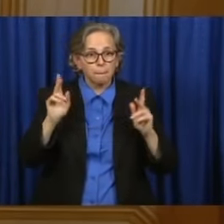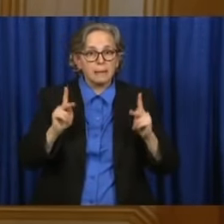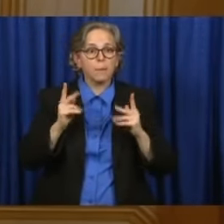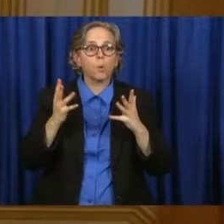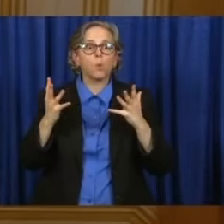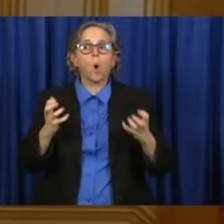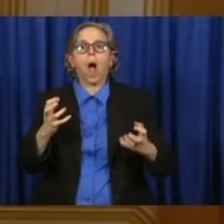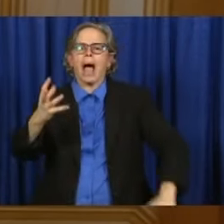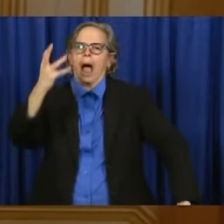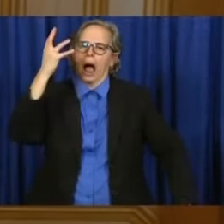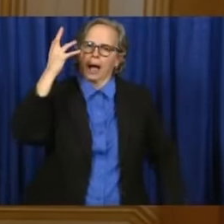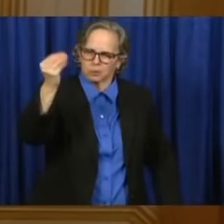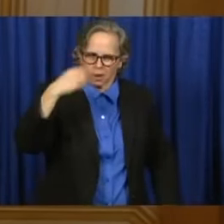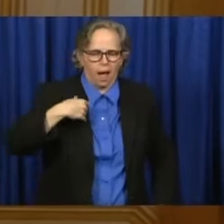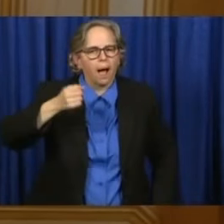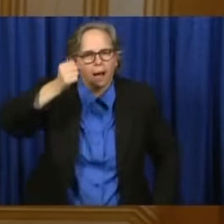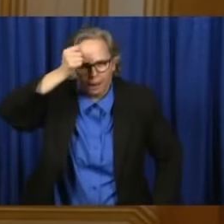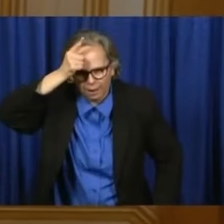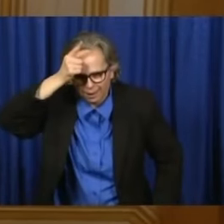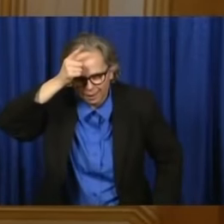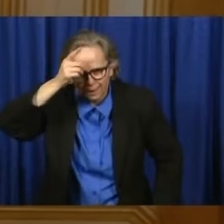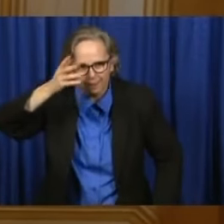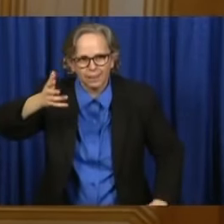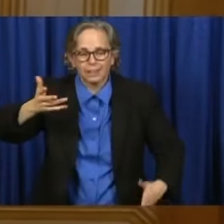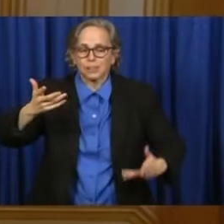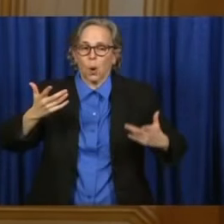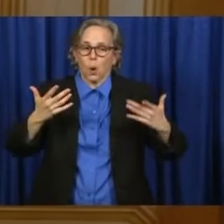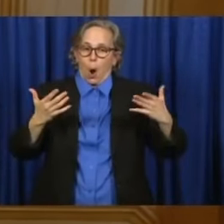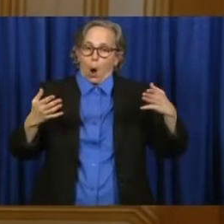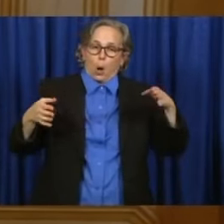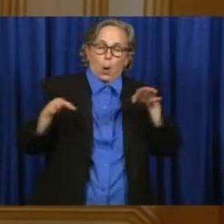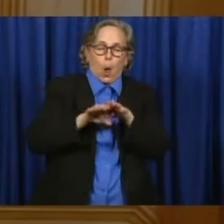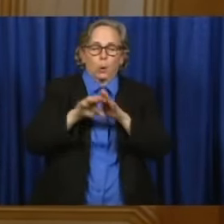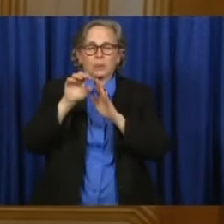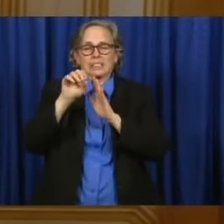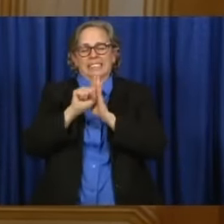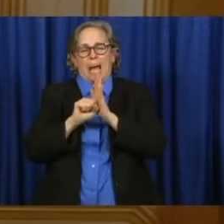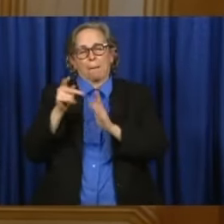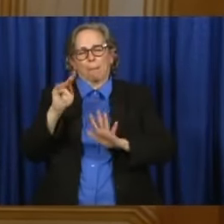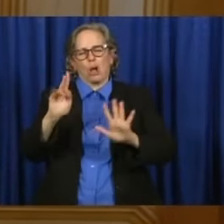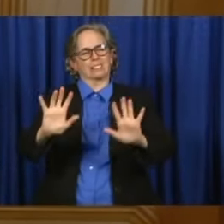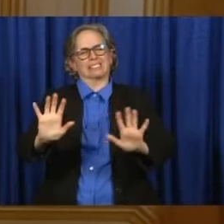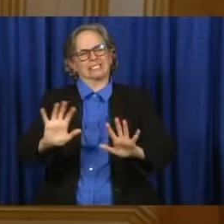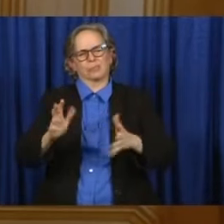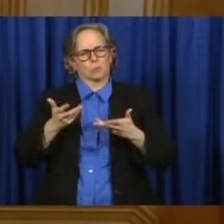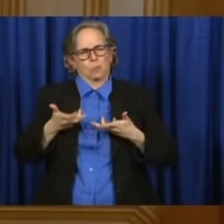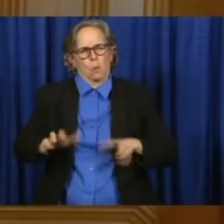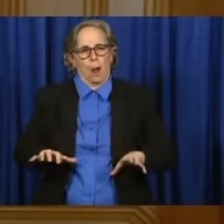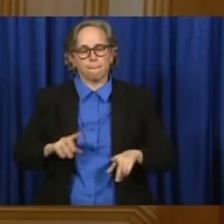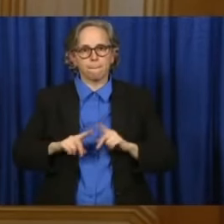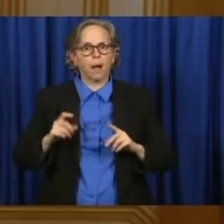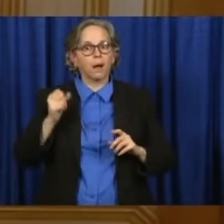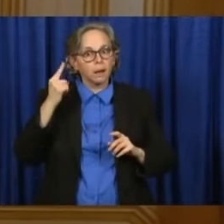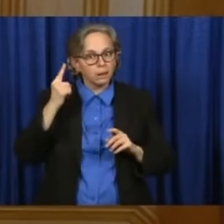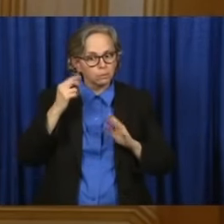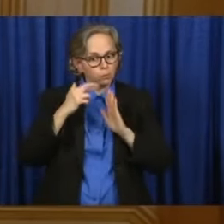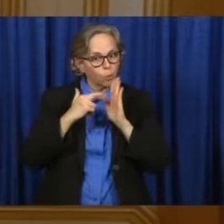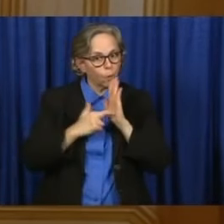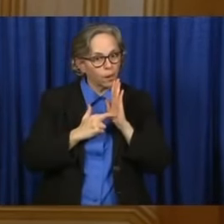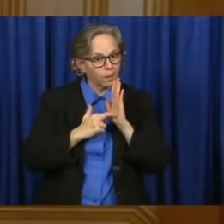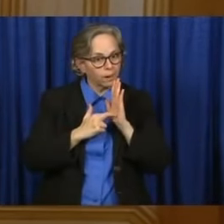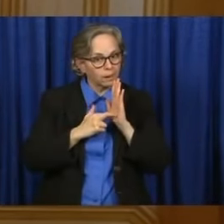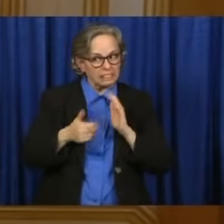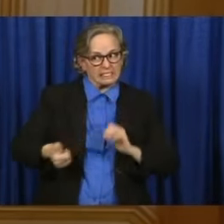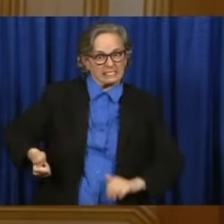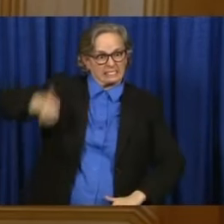to close our state parks. But again, she always has the right, as she always has, to take whatever action she needs. And